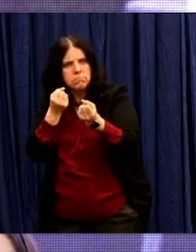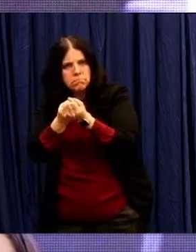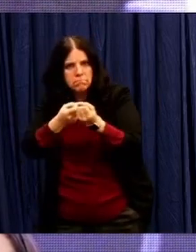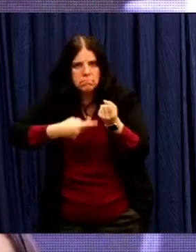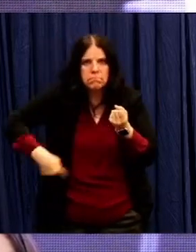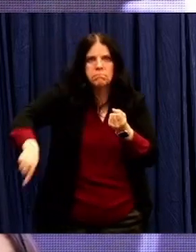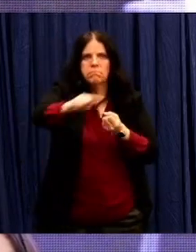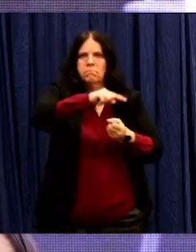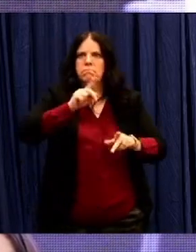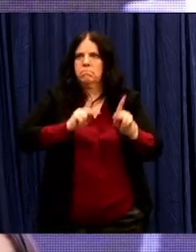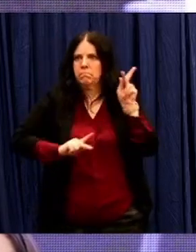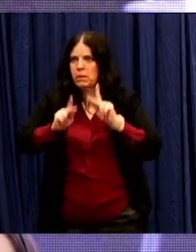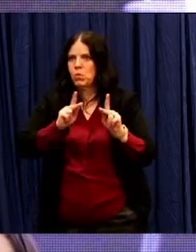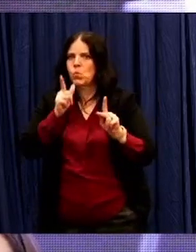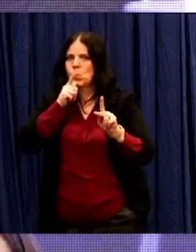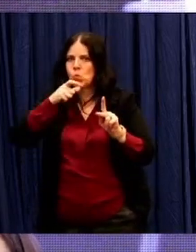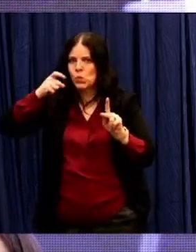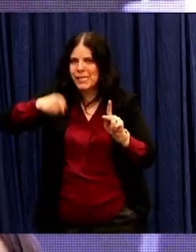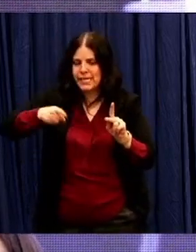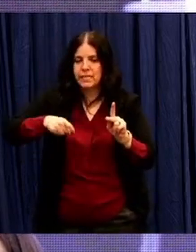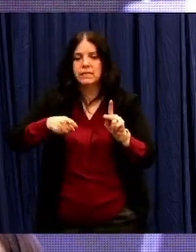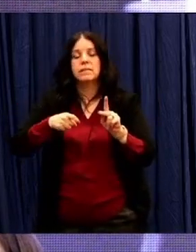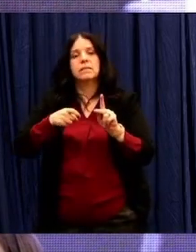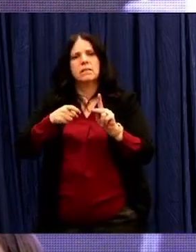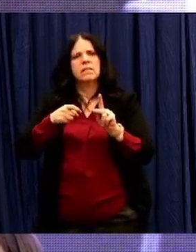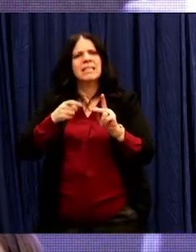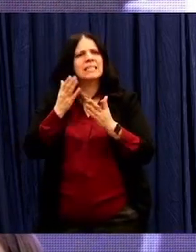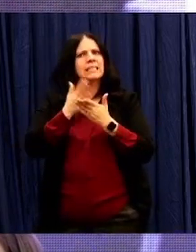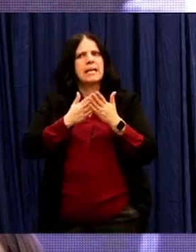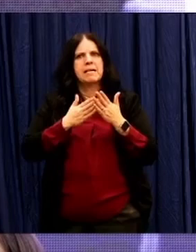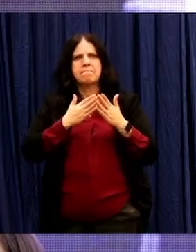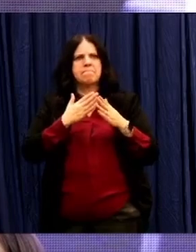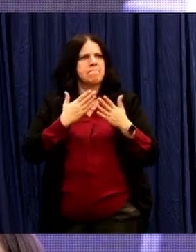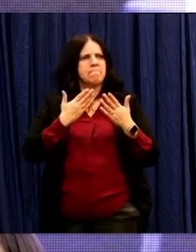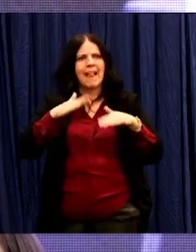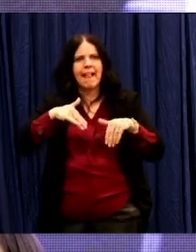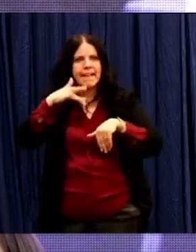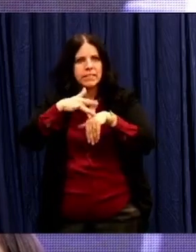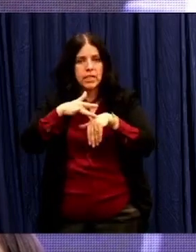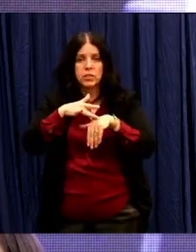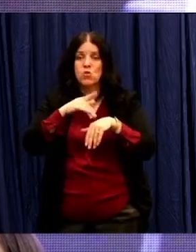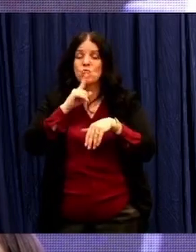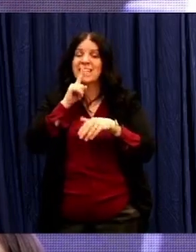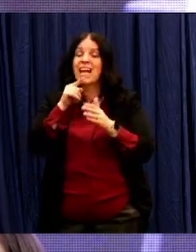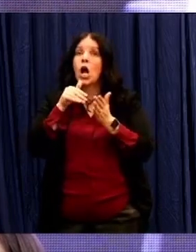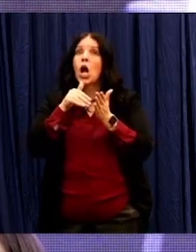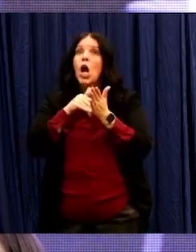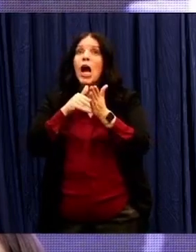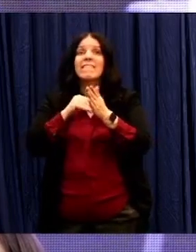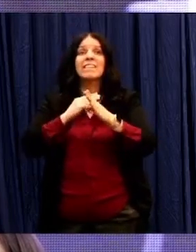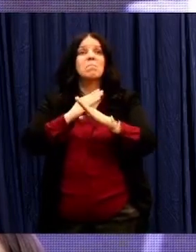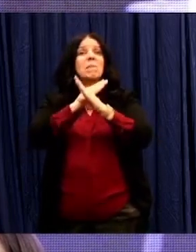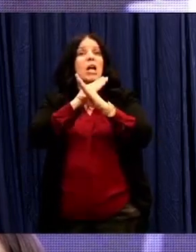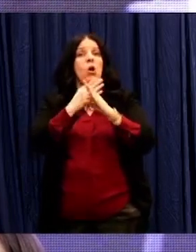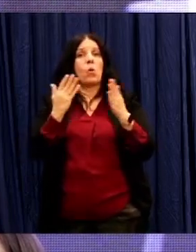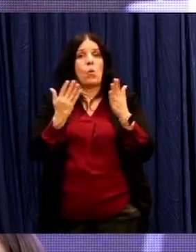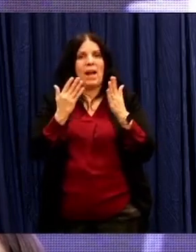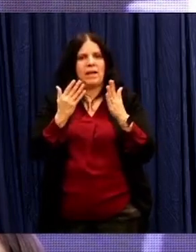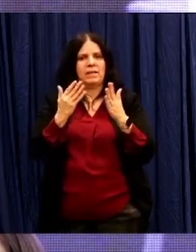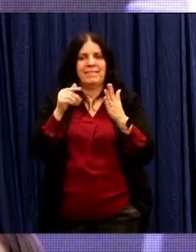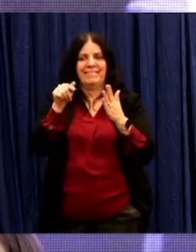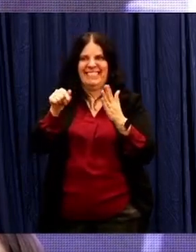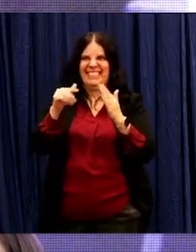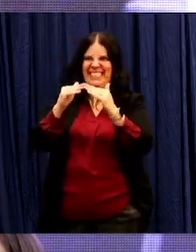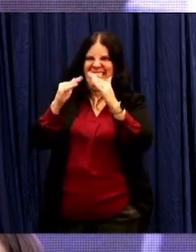to folks, I would say that some of the barriers are often just the large systems